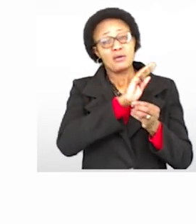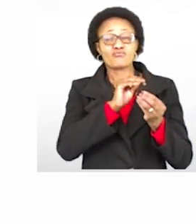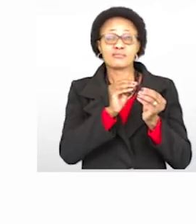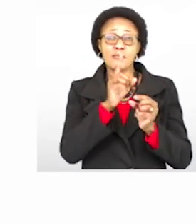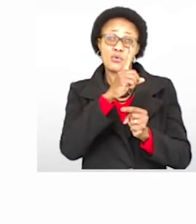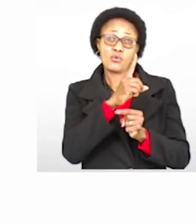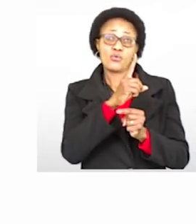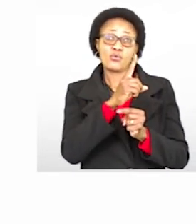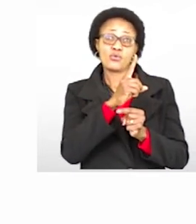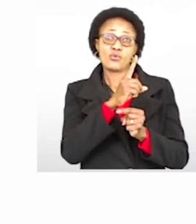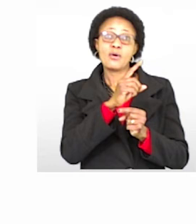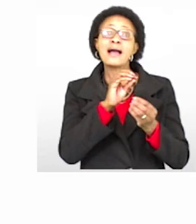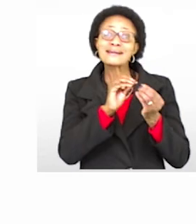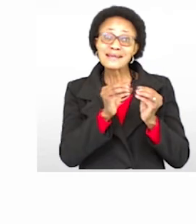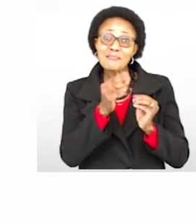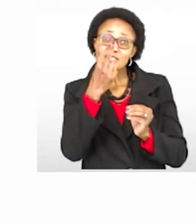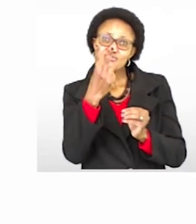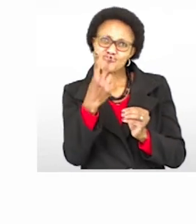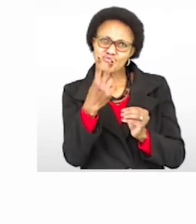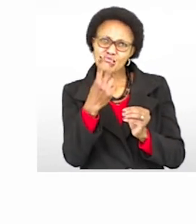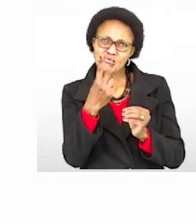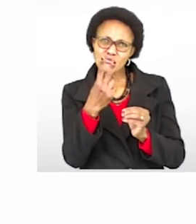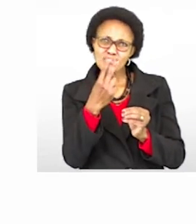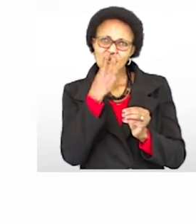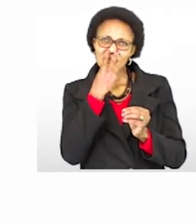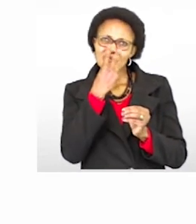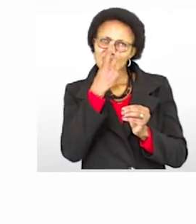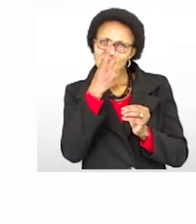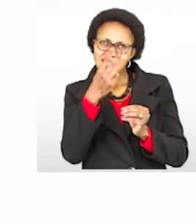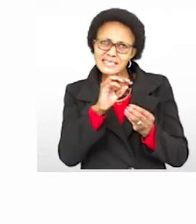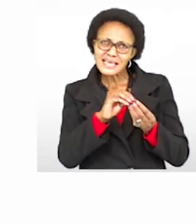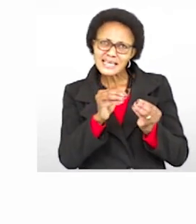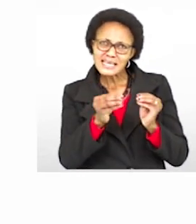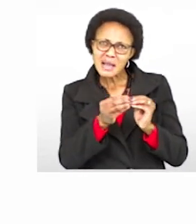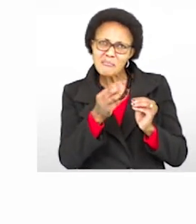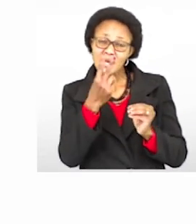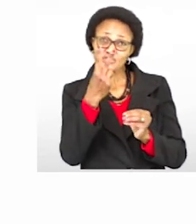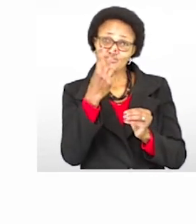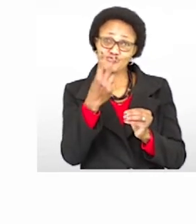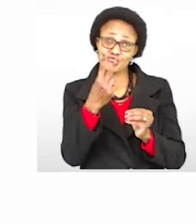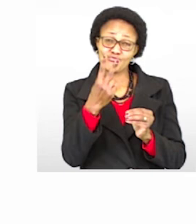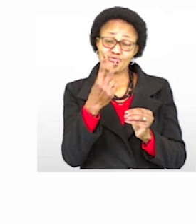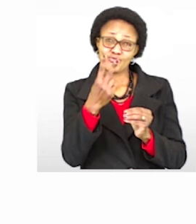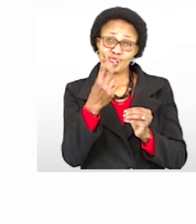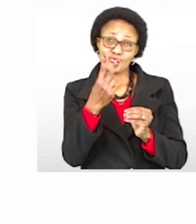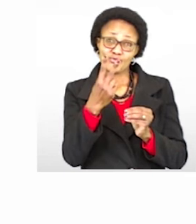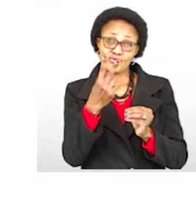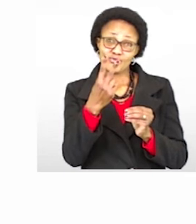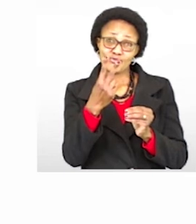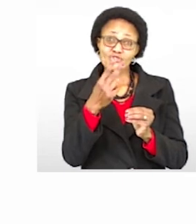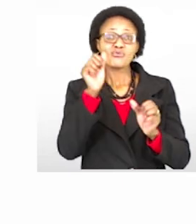color red. Now, every fire truck has the color red on it, and